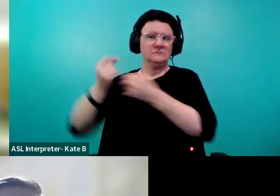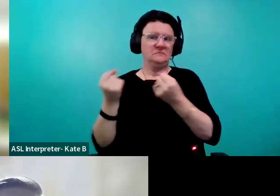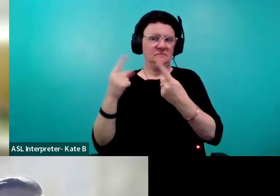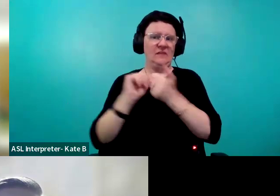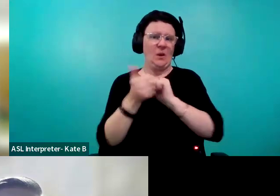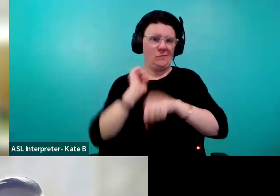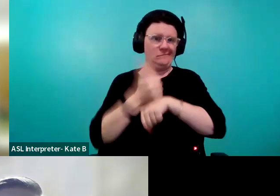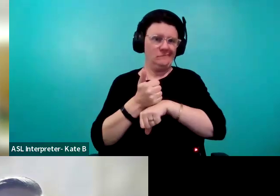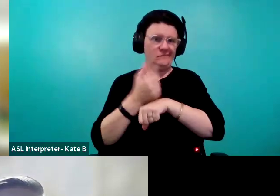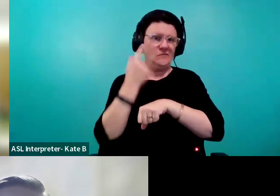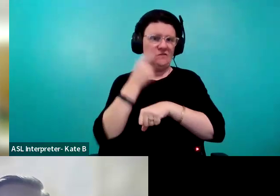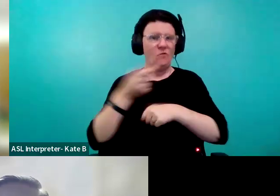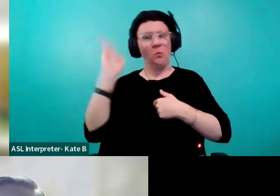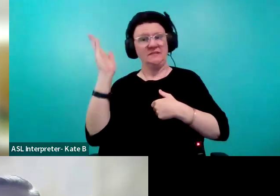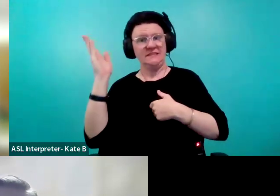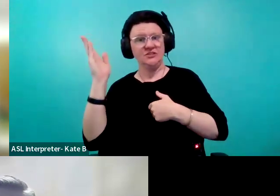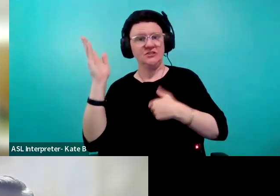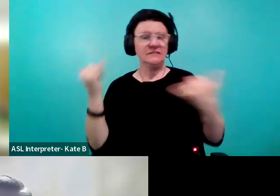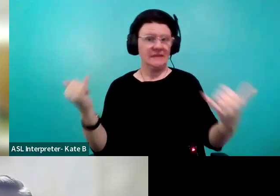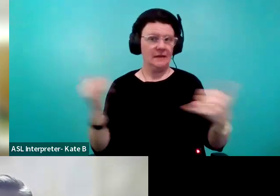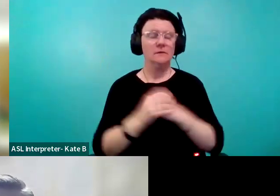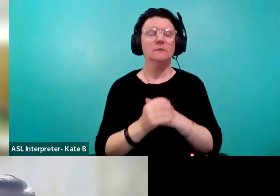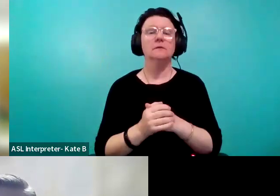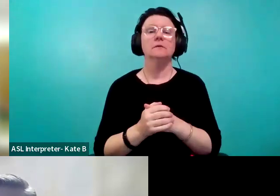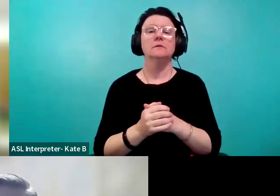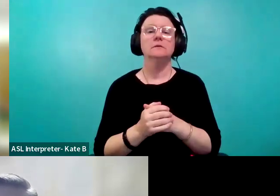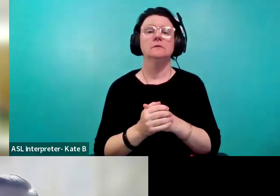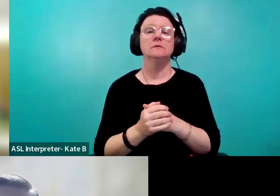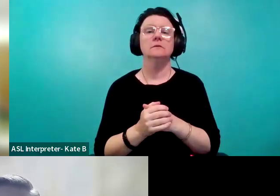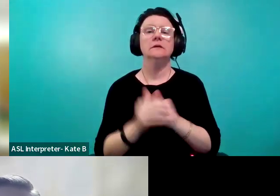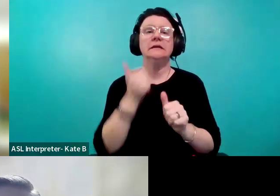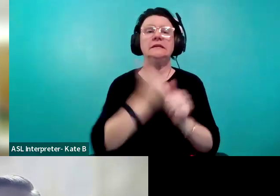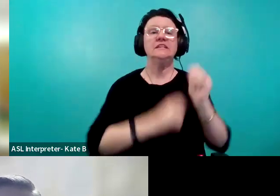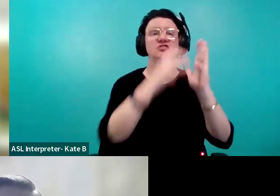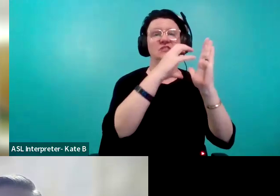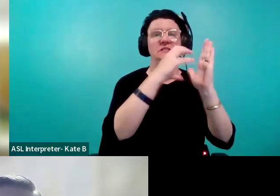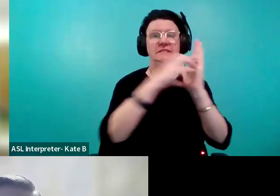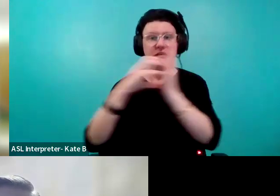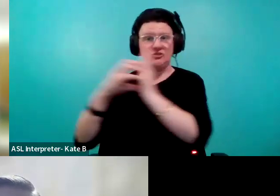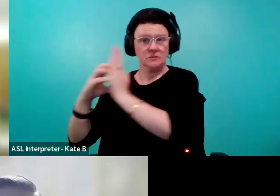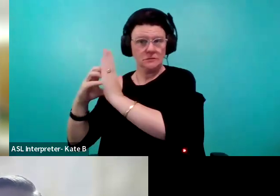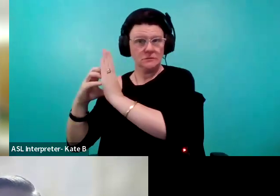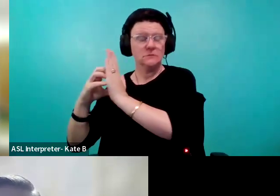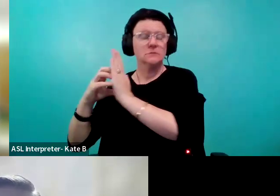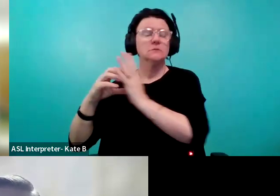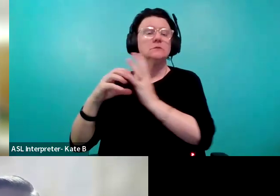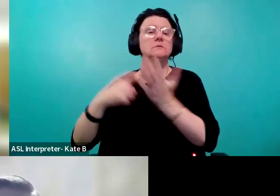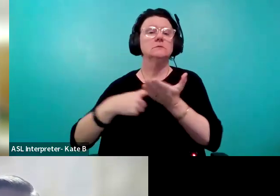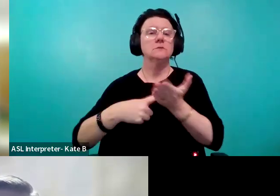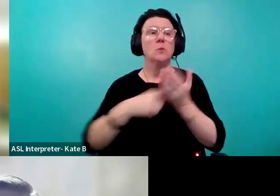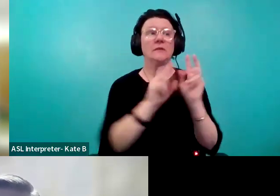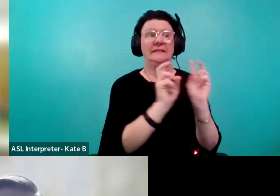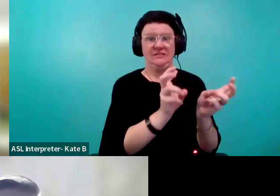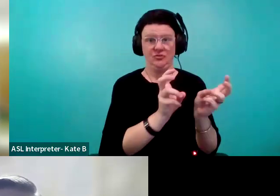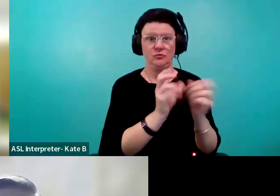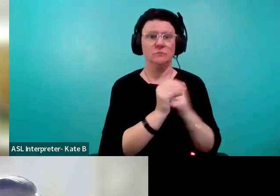we laid out things for the presentation also today. Each section talks about the issue.